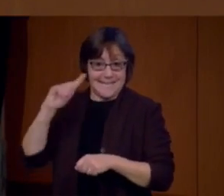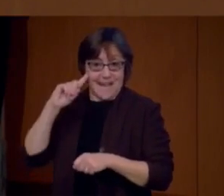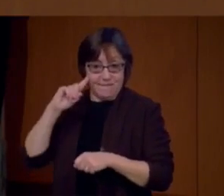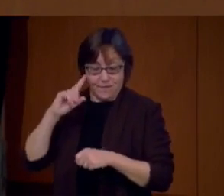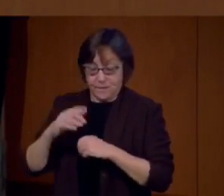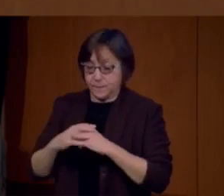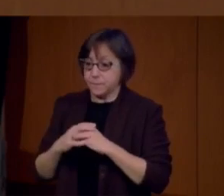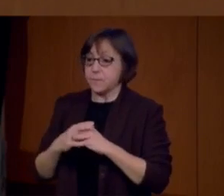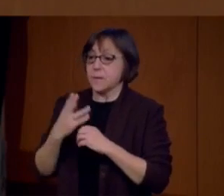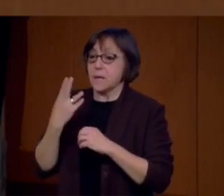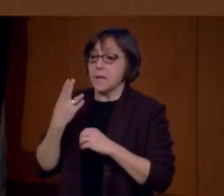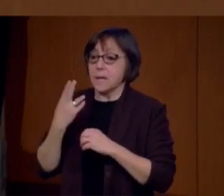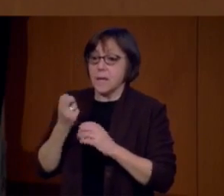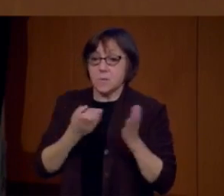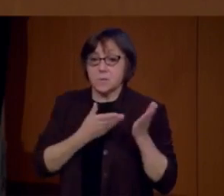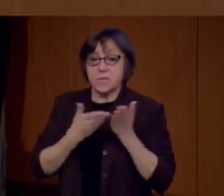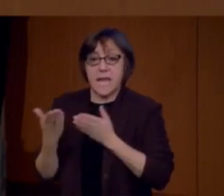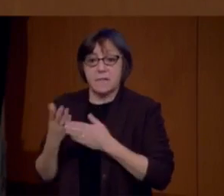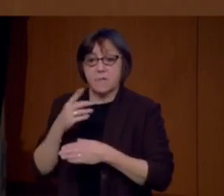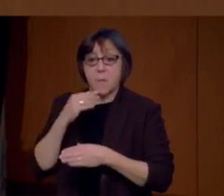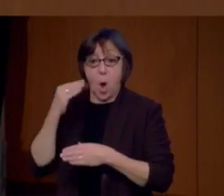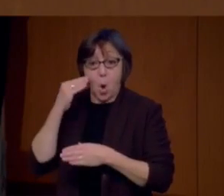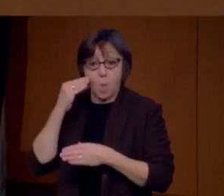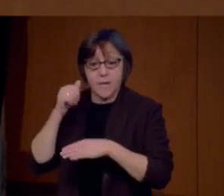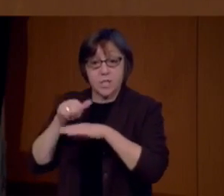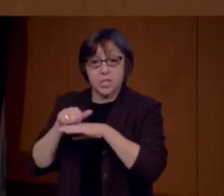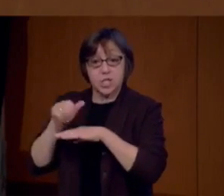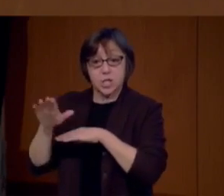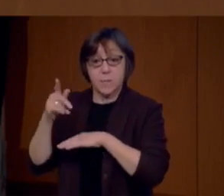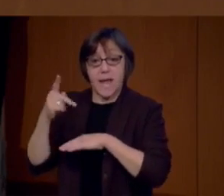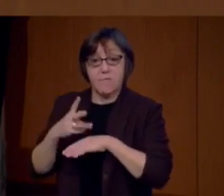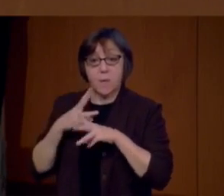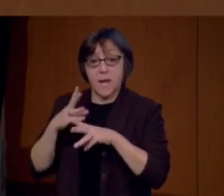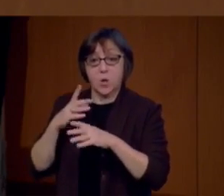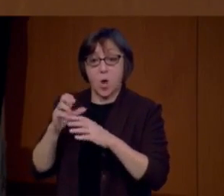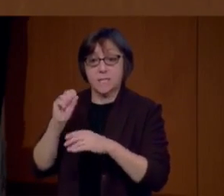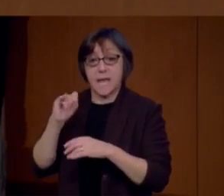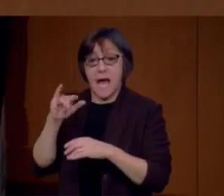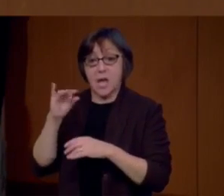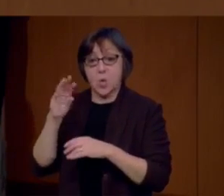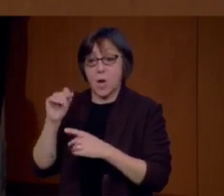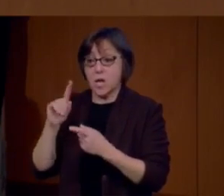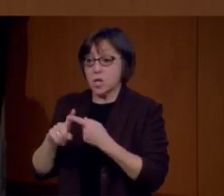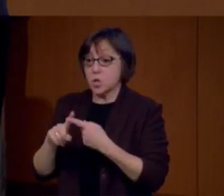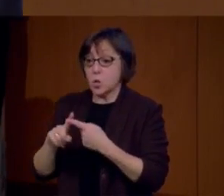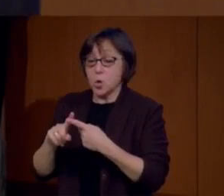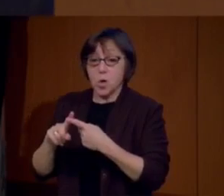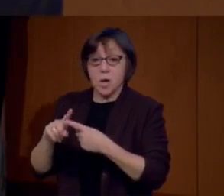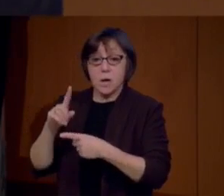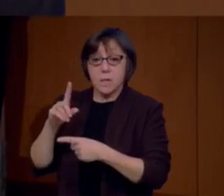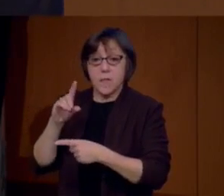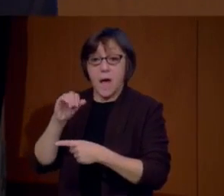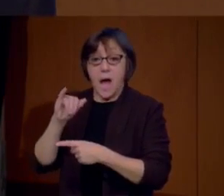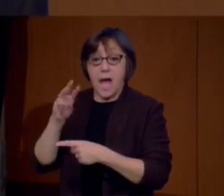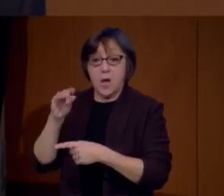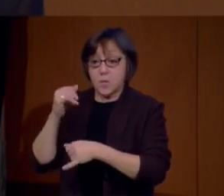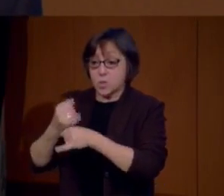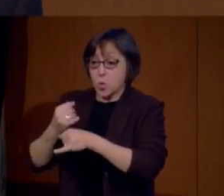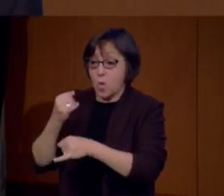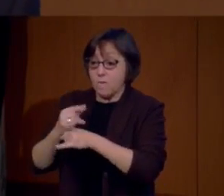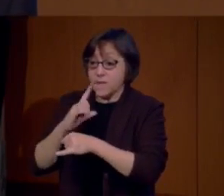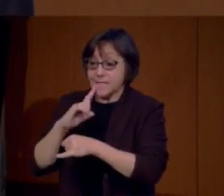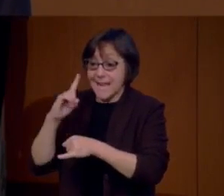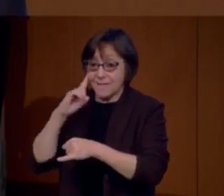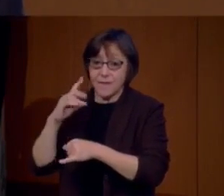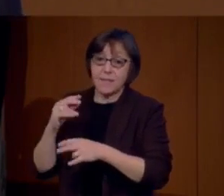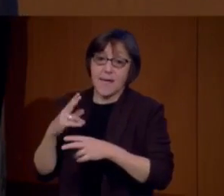And he was taken from his home, shipped halfway across the state of Iowa to the Iowa School for the Deaf, and as they